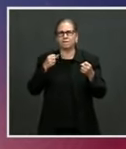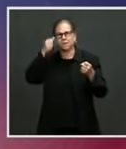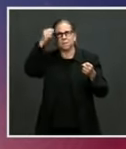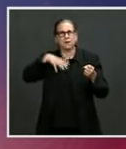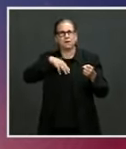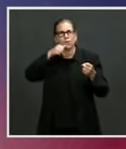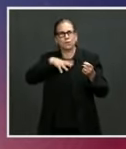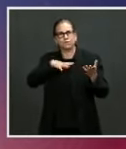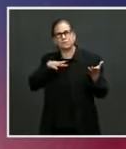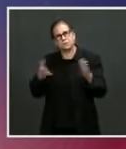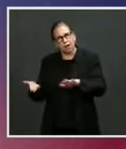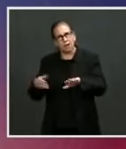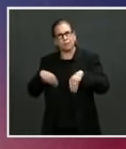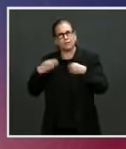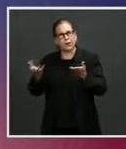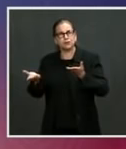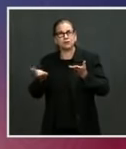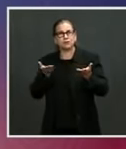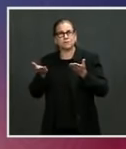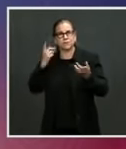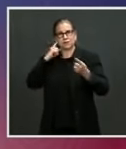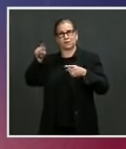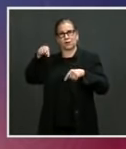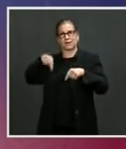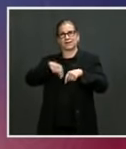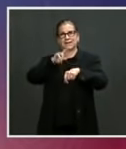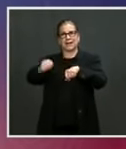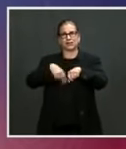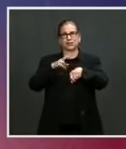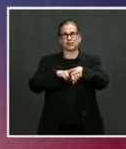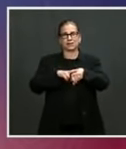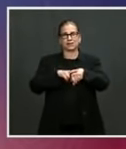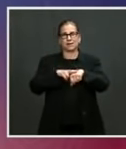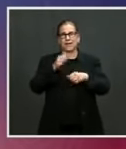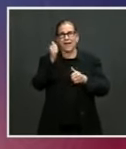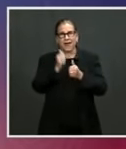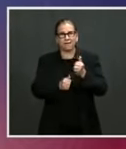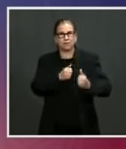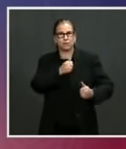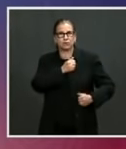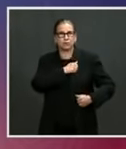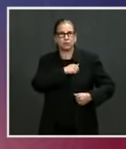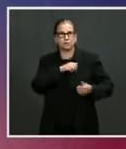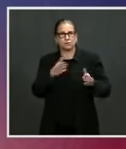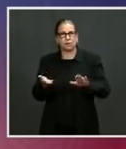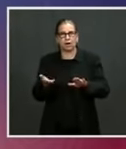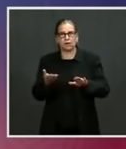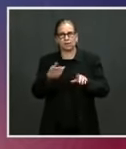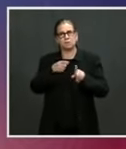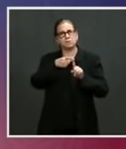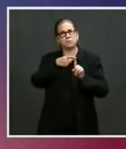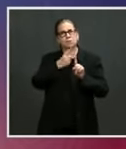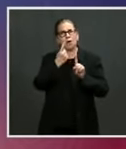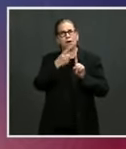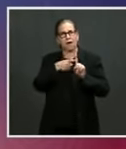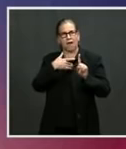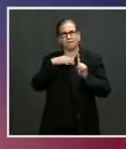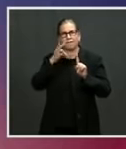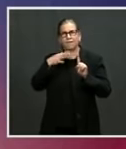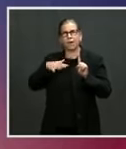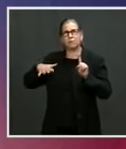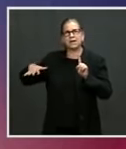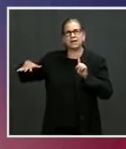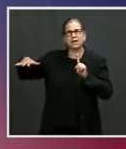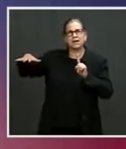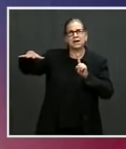that behind every fallen comrade is a family whose sacrifices embody